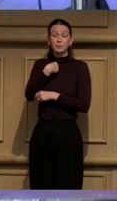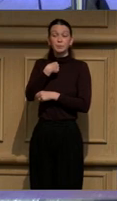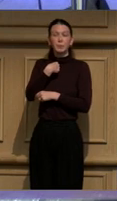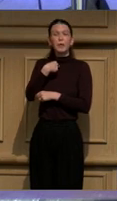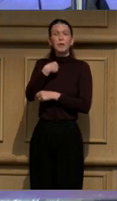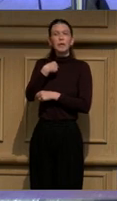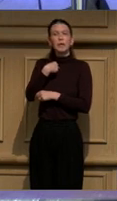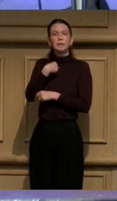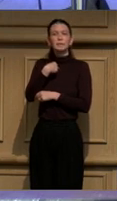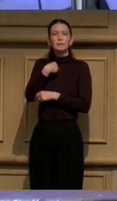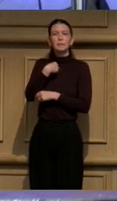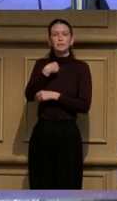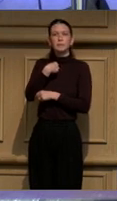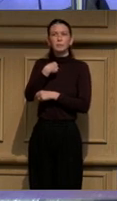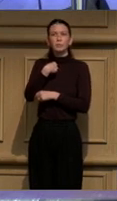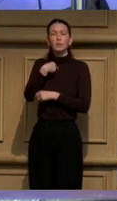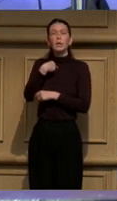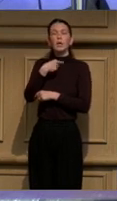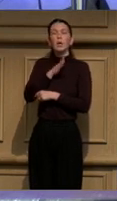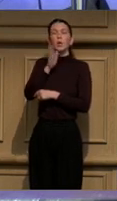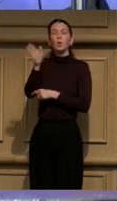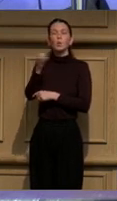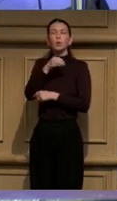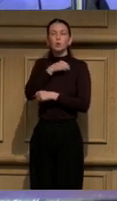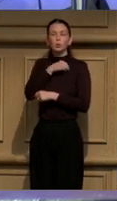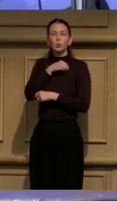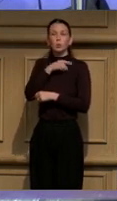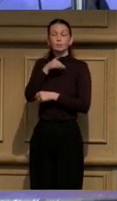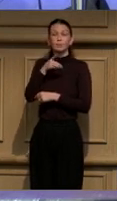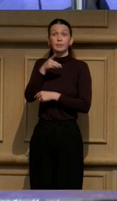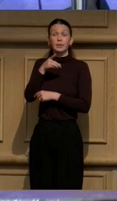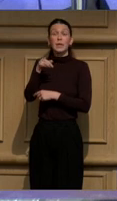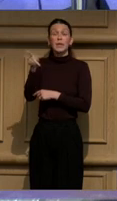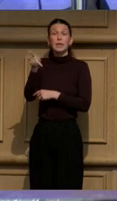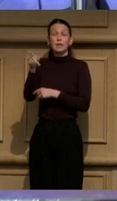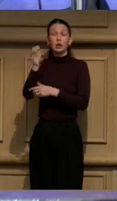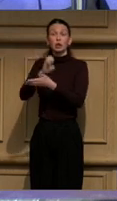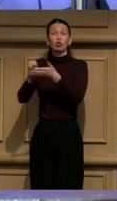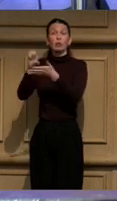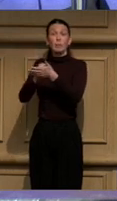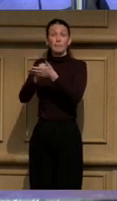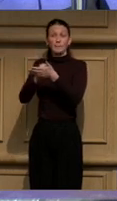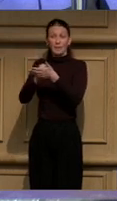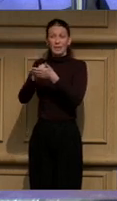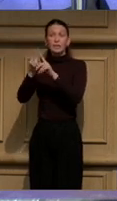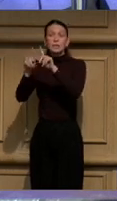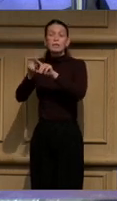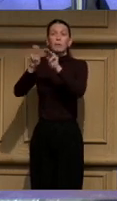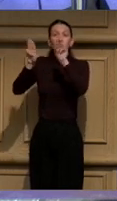key or main museum, major museum archives in Europe, in Paris,